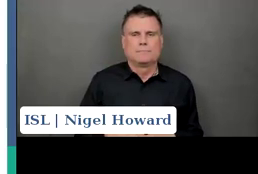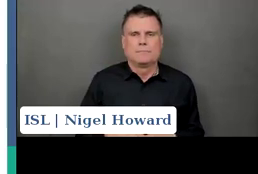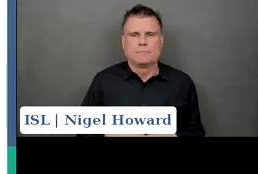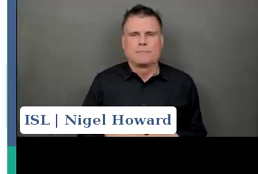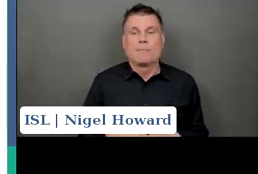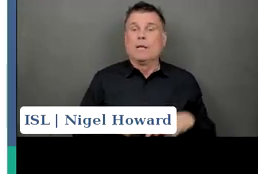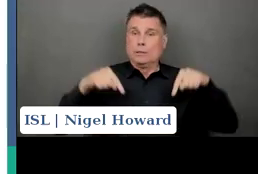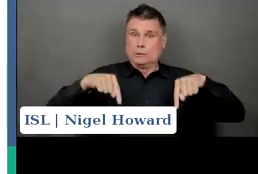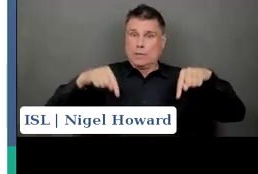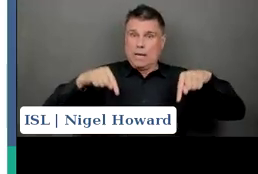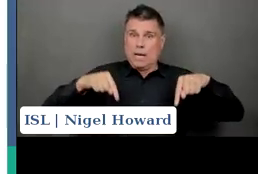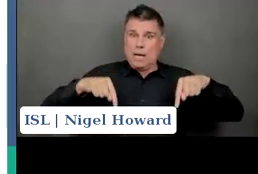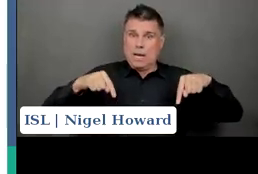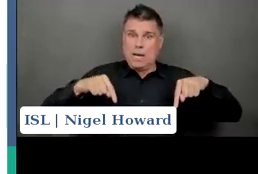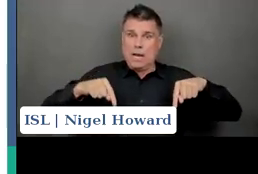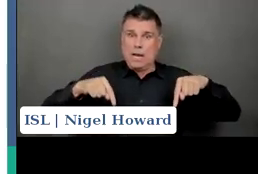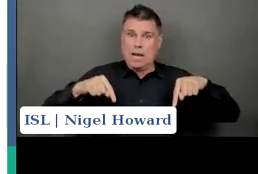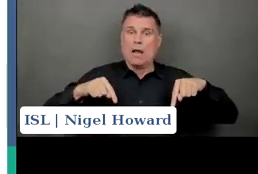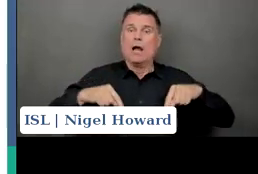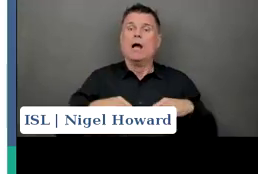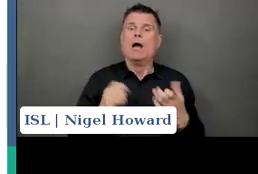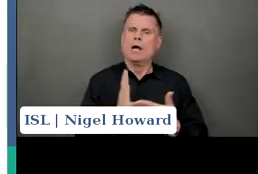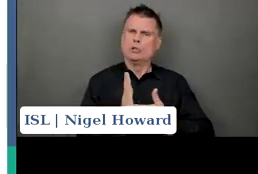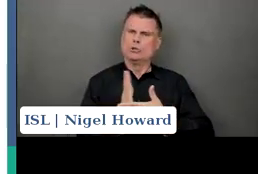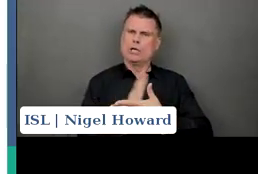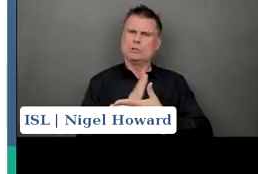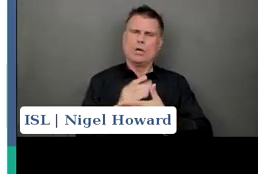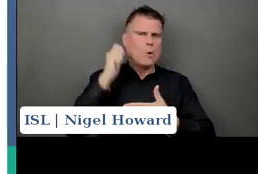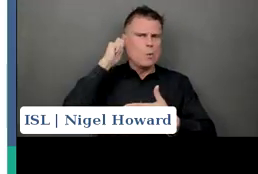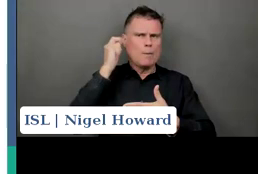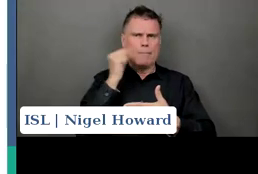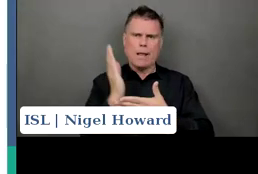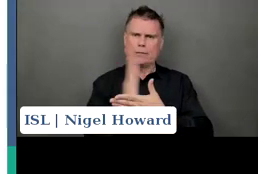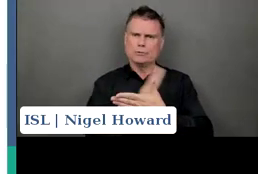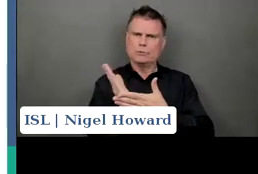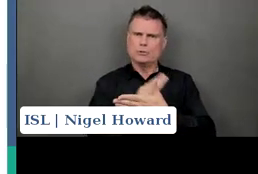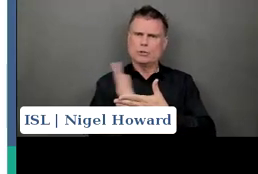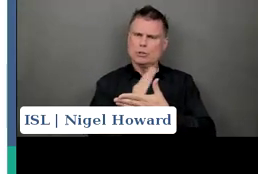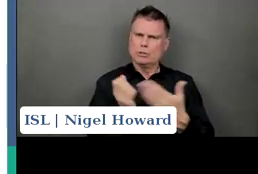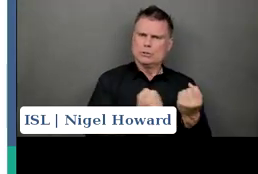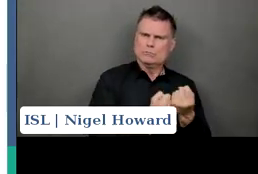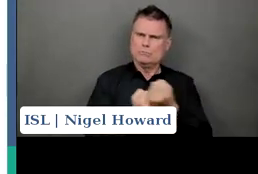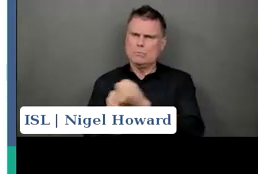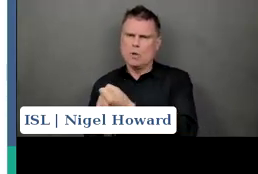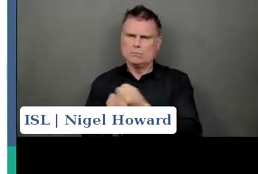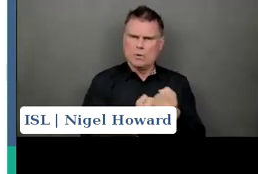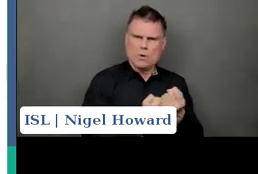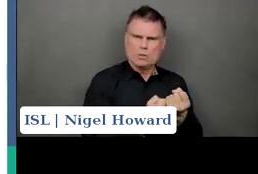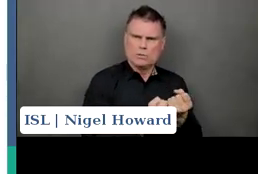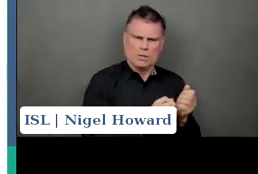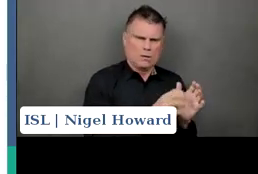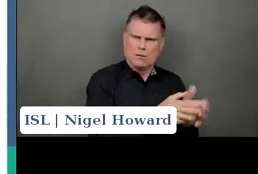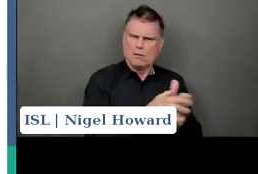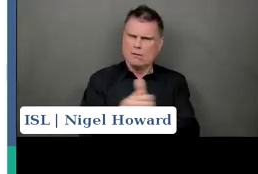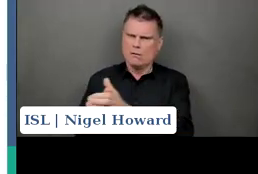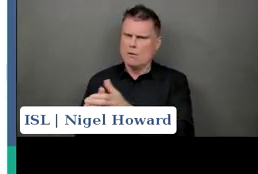disability inclusive care and support systems and social protection from various different angles. So first of all, we'll hear what care and support is